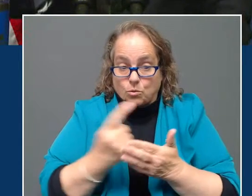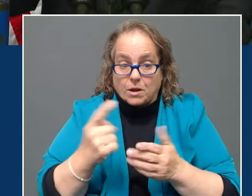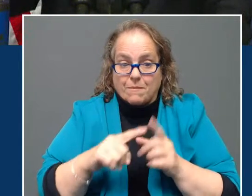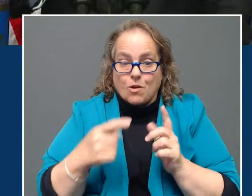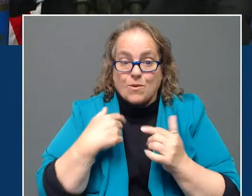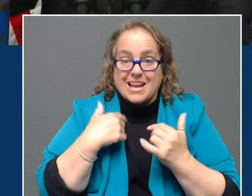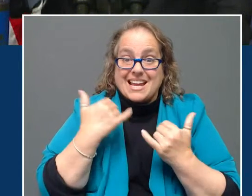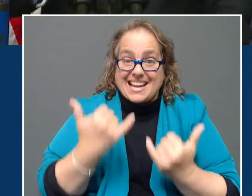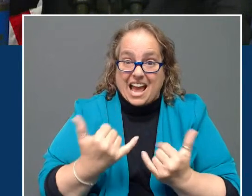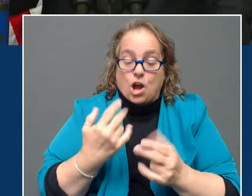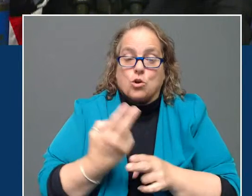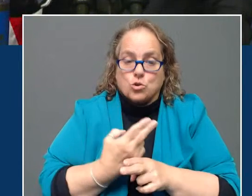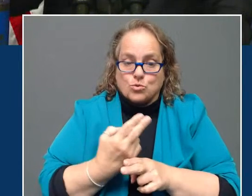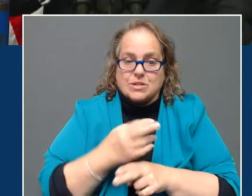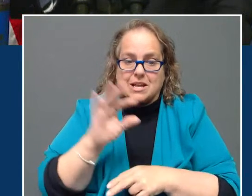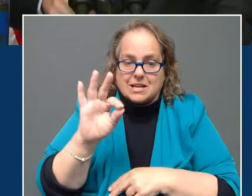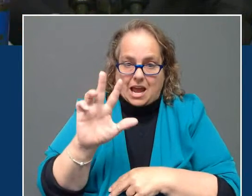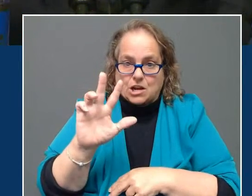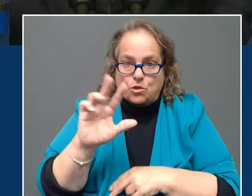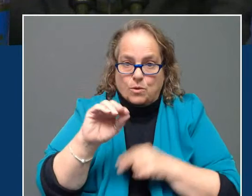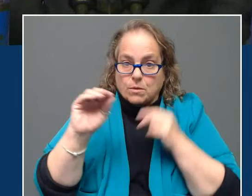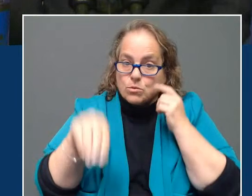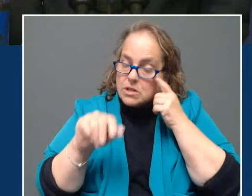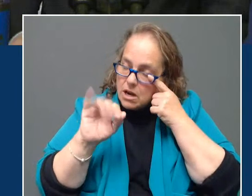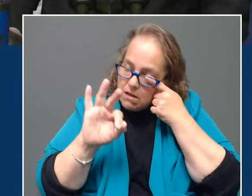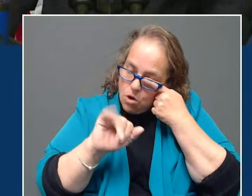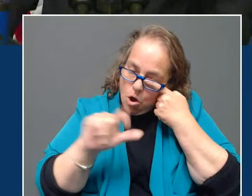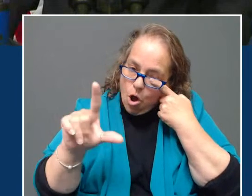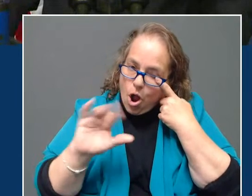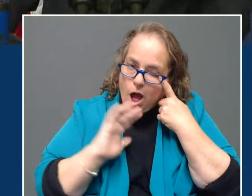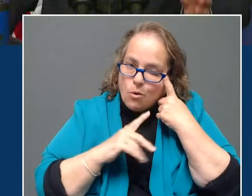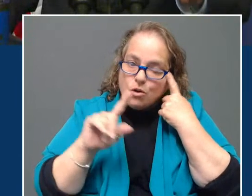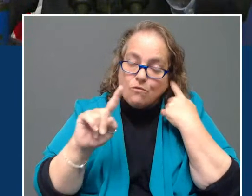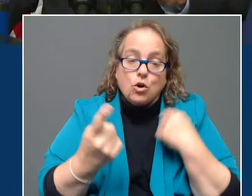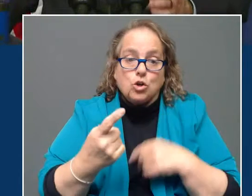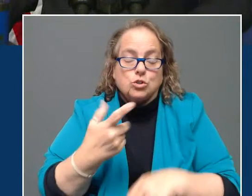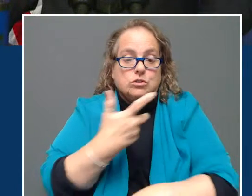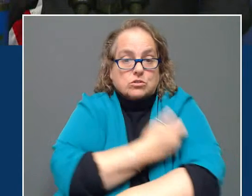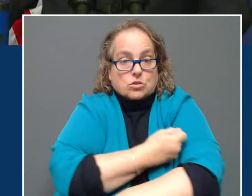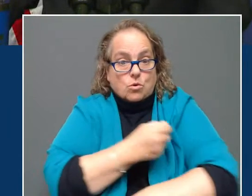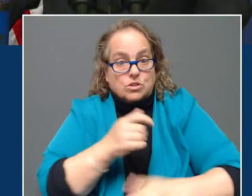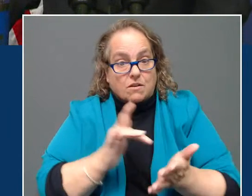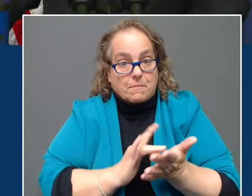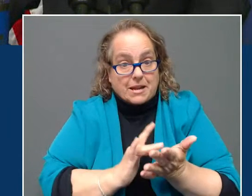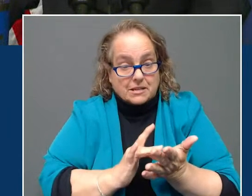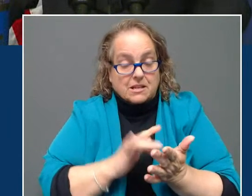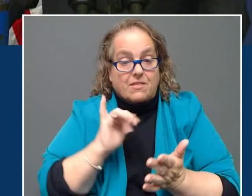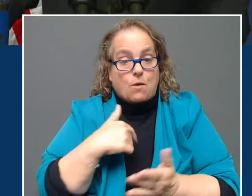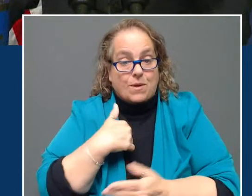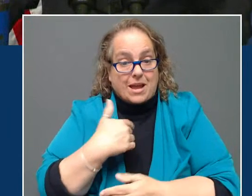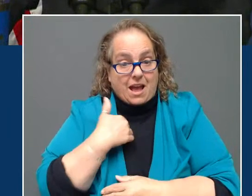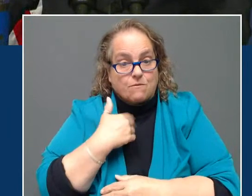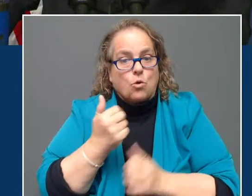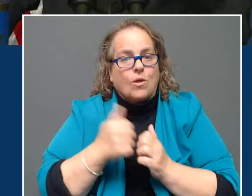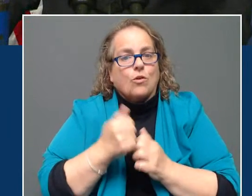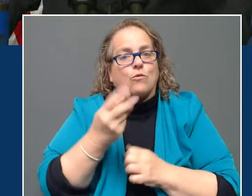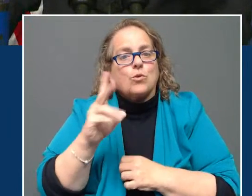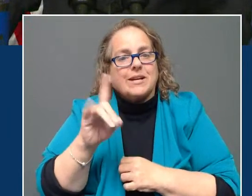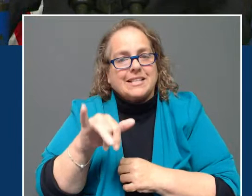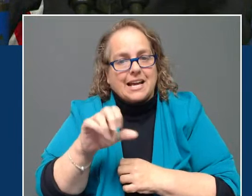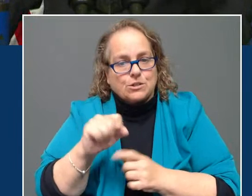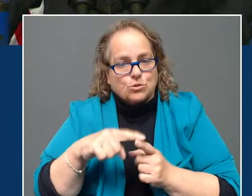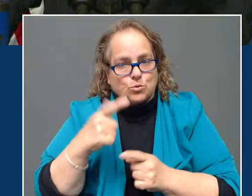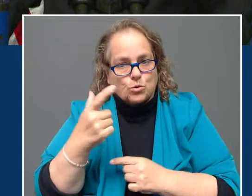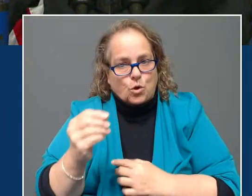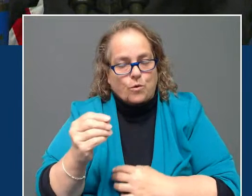used 93% of all of our first doses that we have, again, with a couple days to go. First and